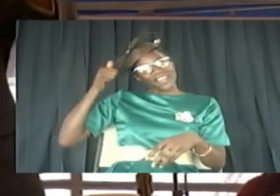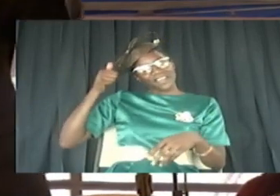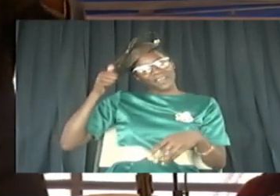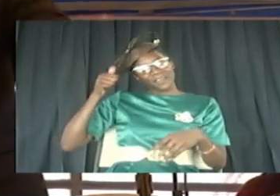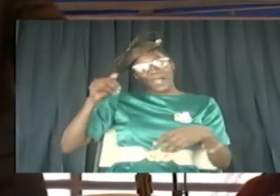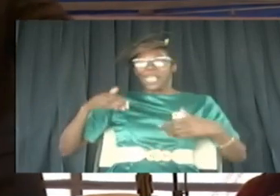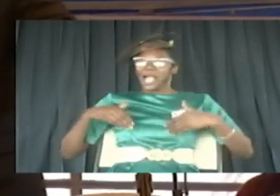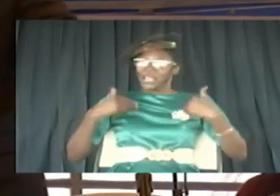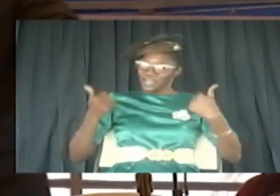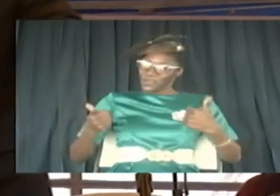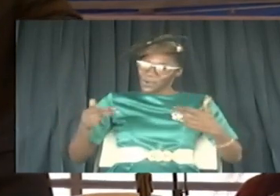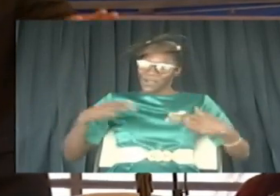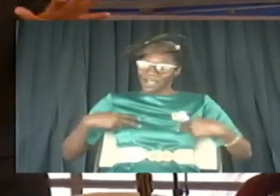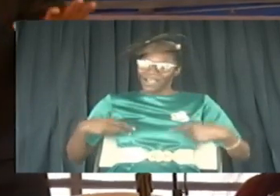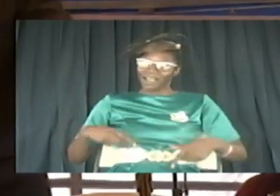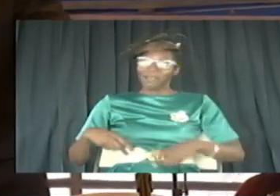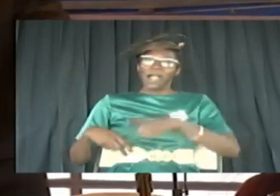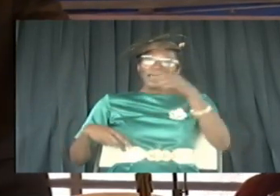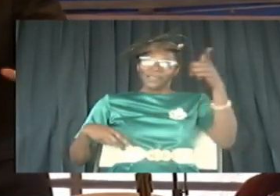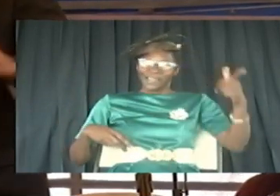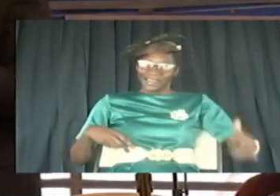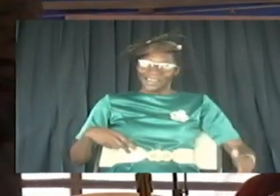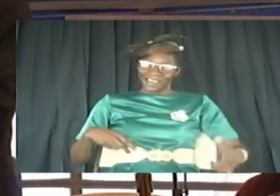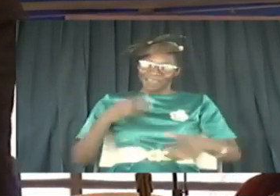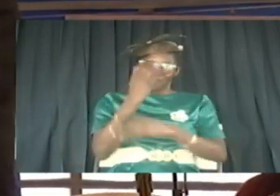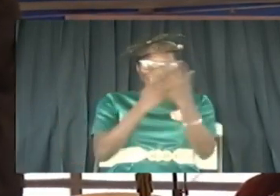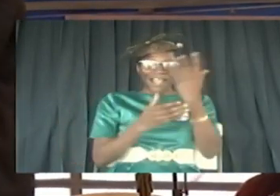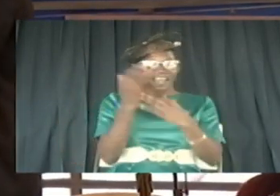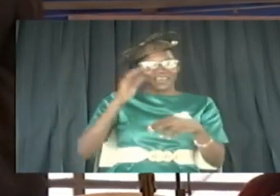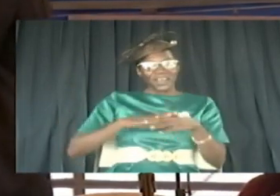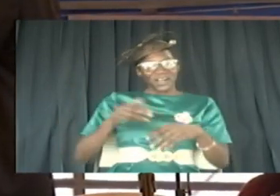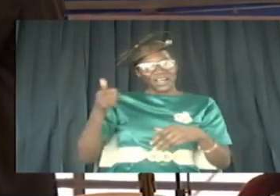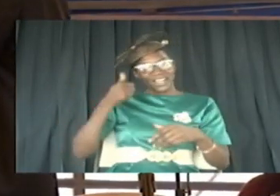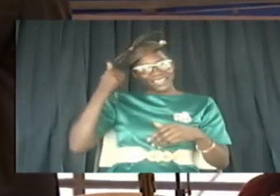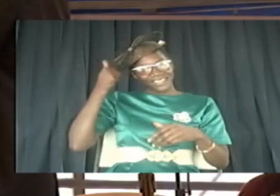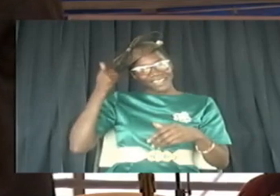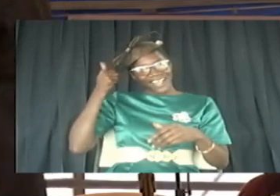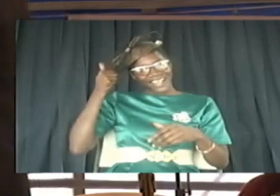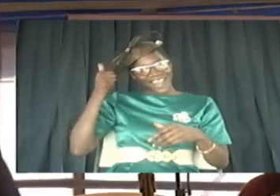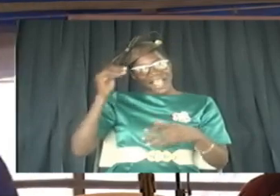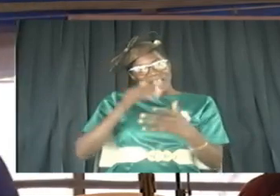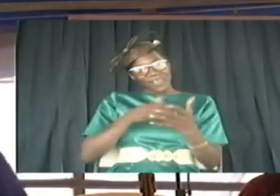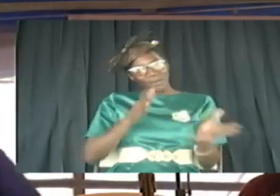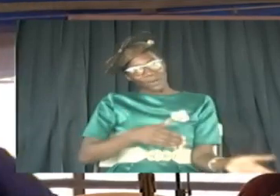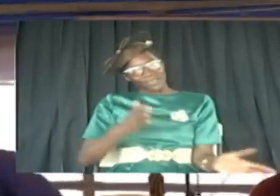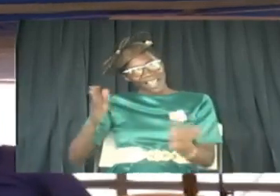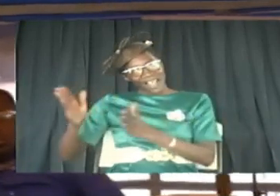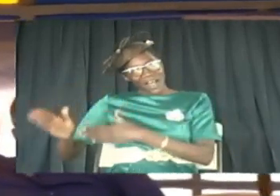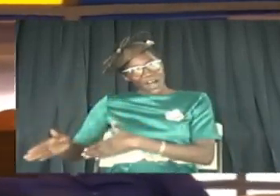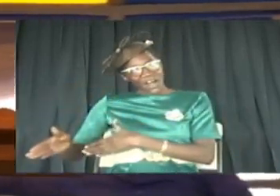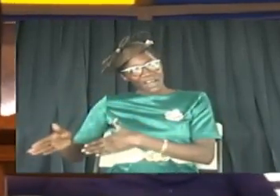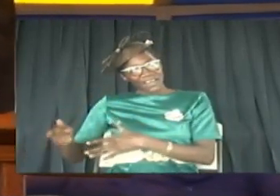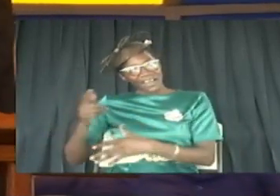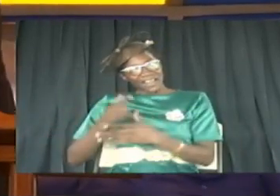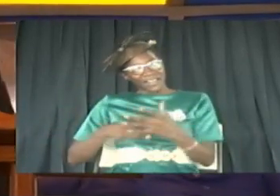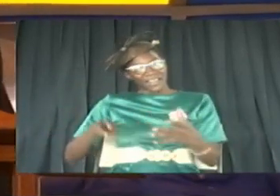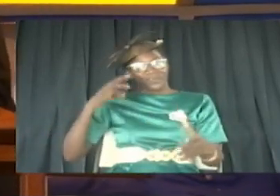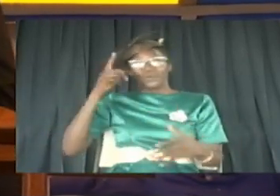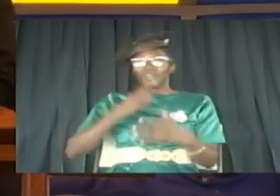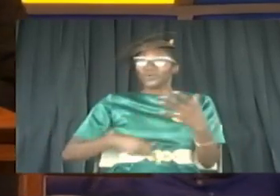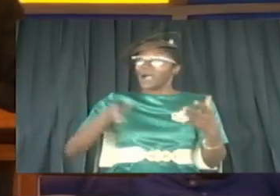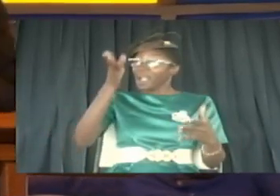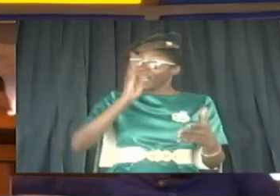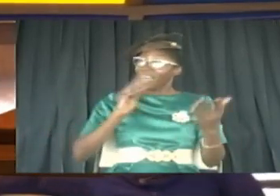Jacob's left hand on his head, because that was the order. That was what God